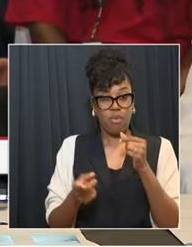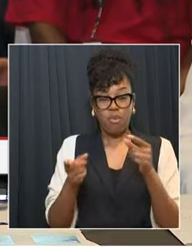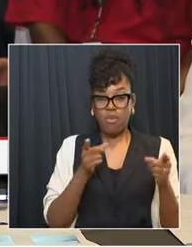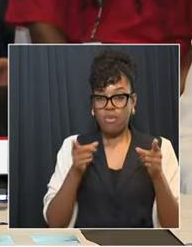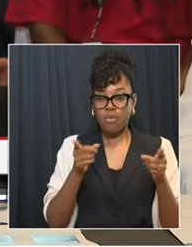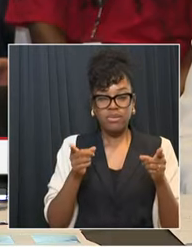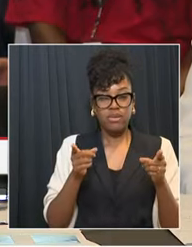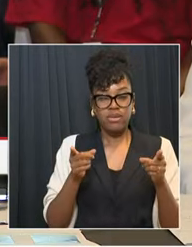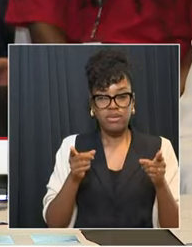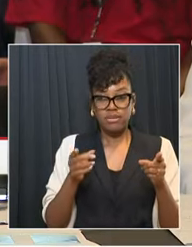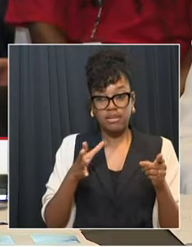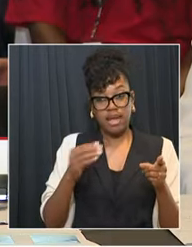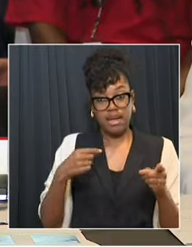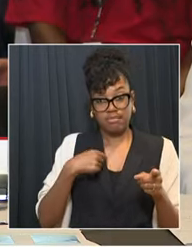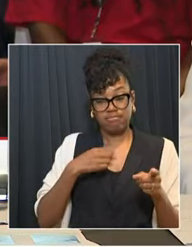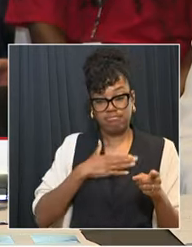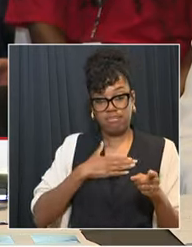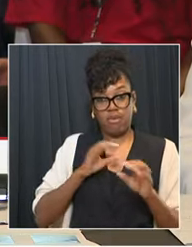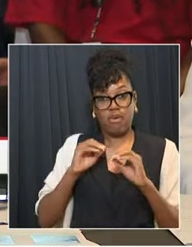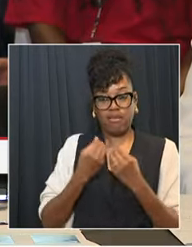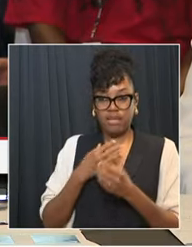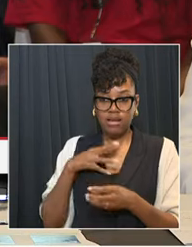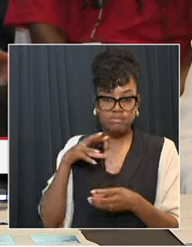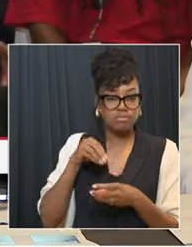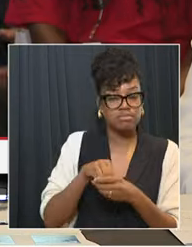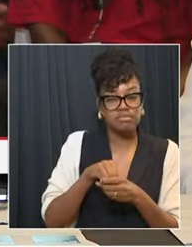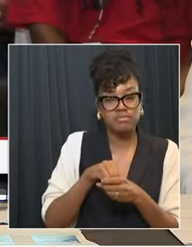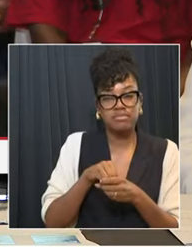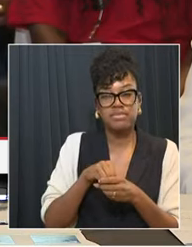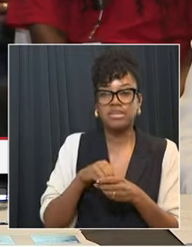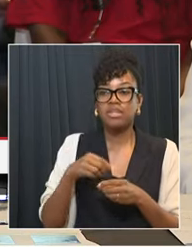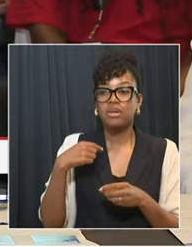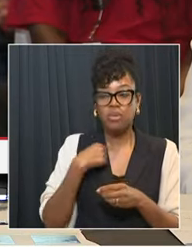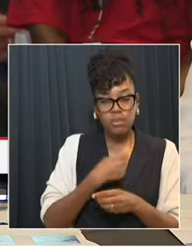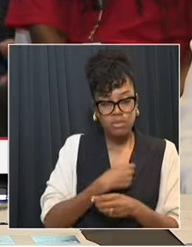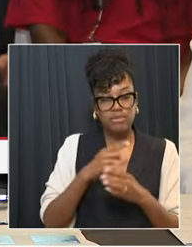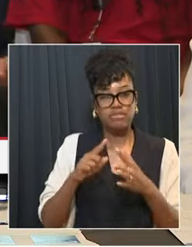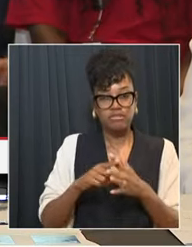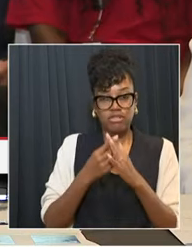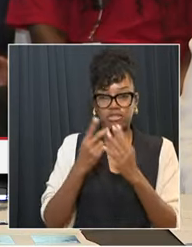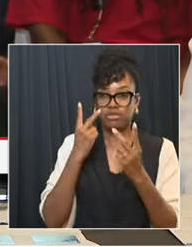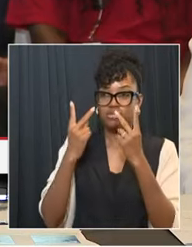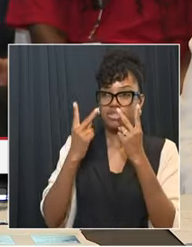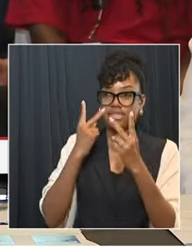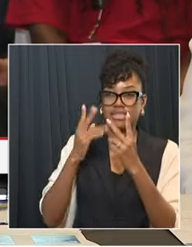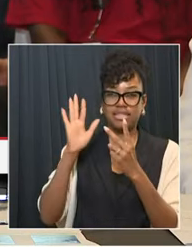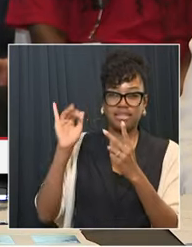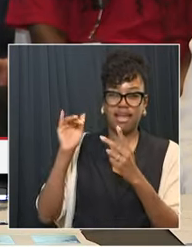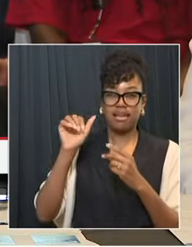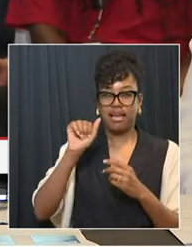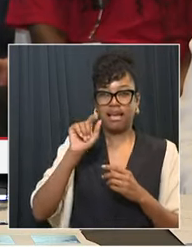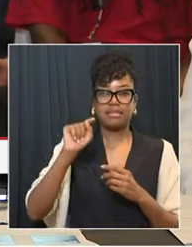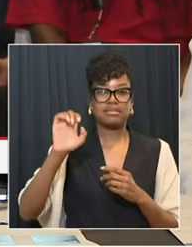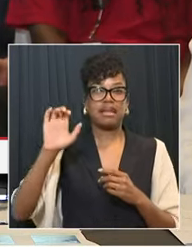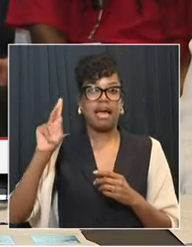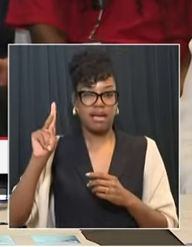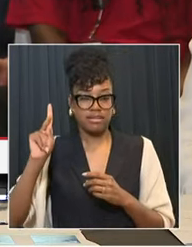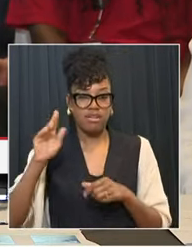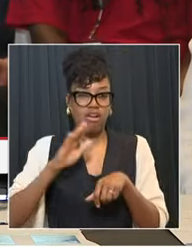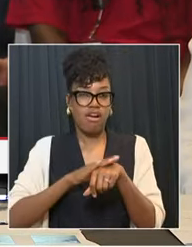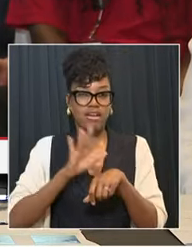we have pushed off right now the kind of singular attack on DC as it relates to FMAP, which